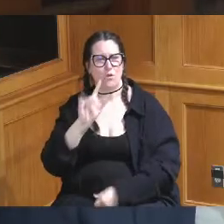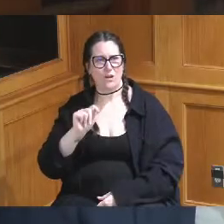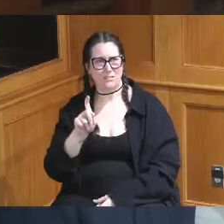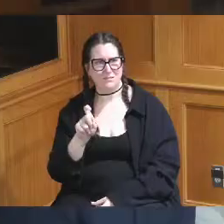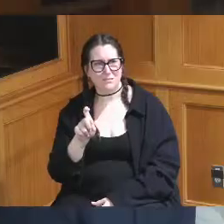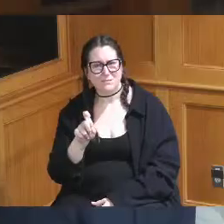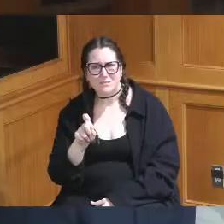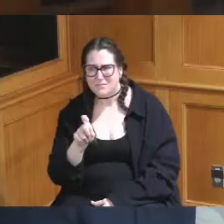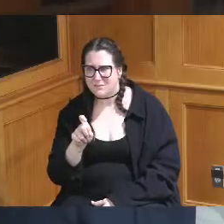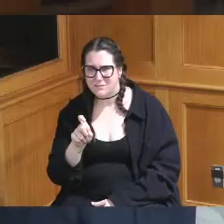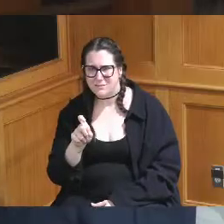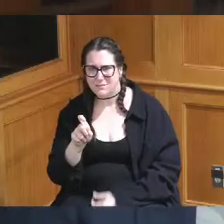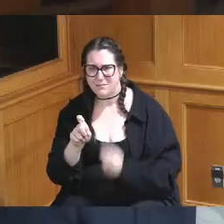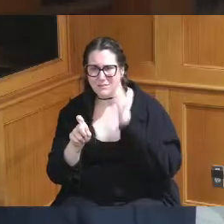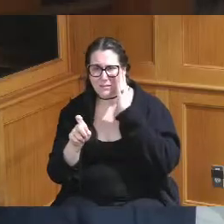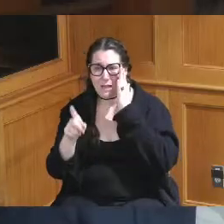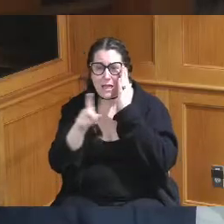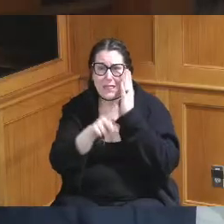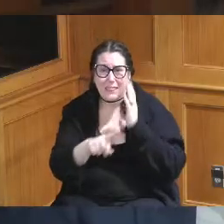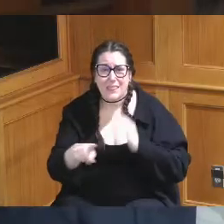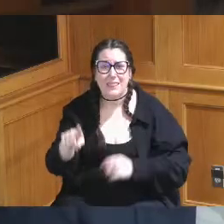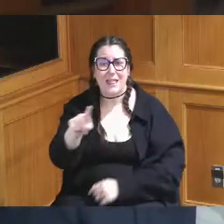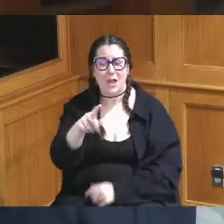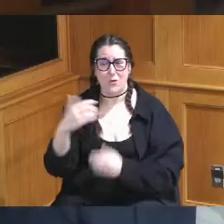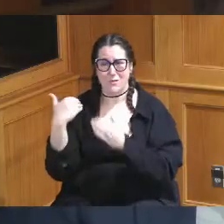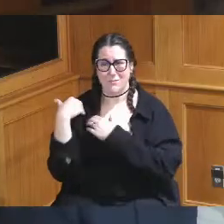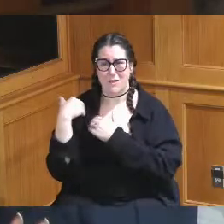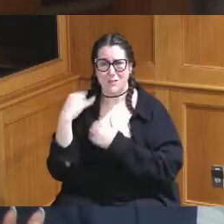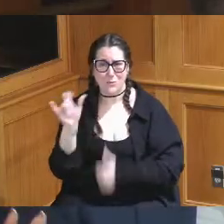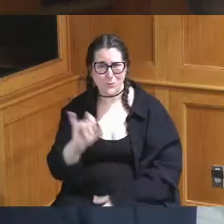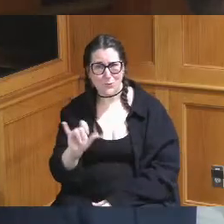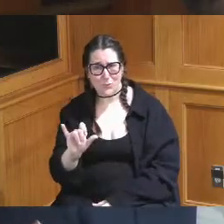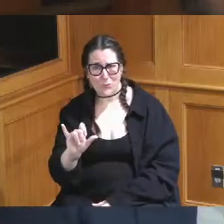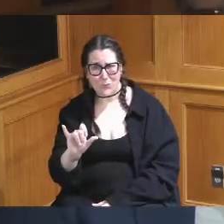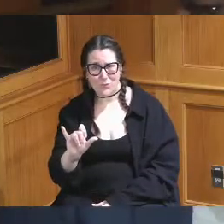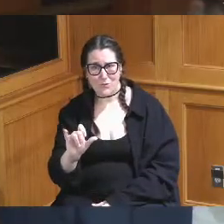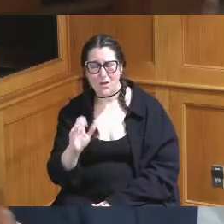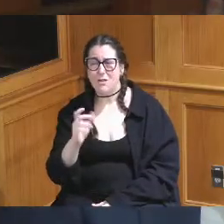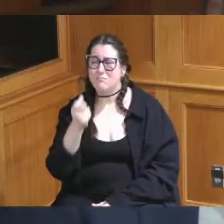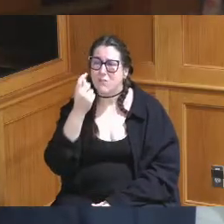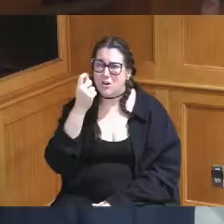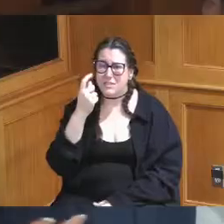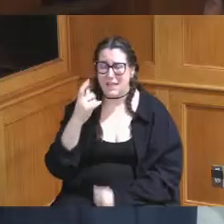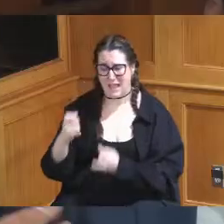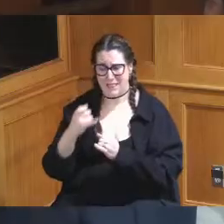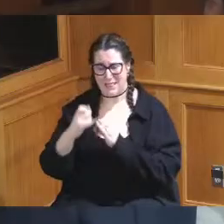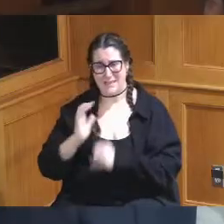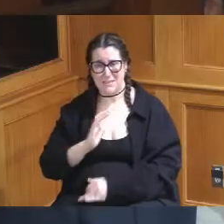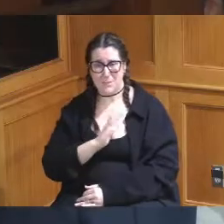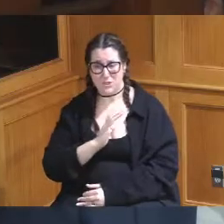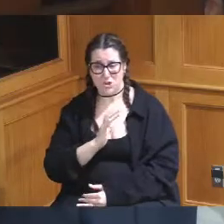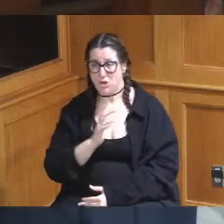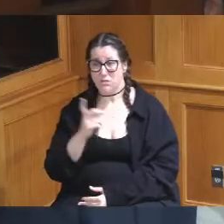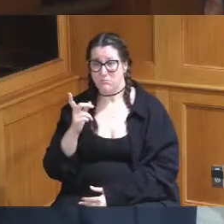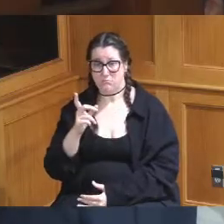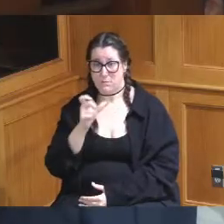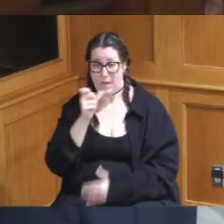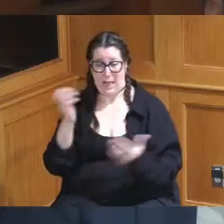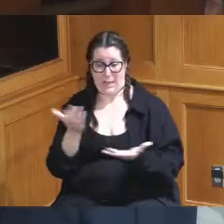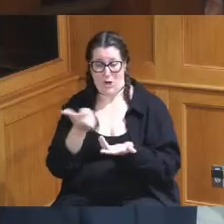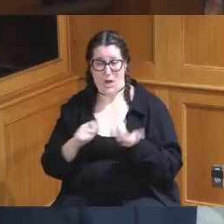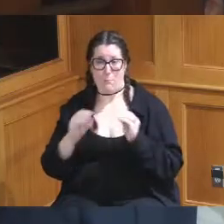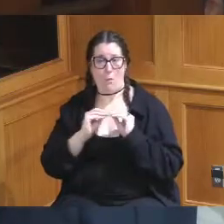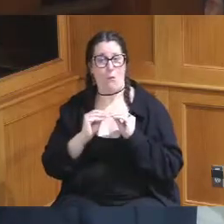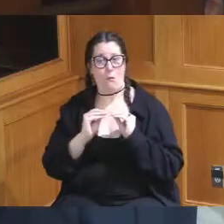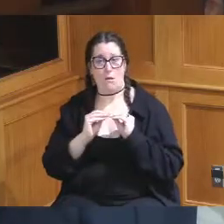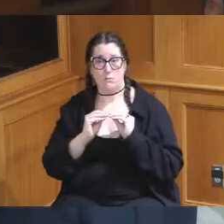County who will be on the hook to pay for this? As you know, the last commissioners that did this ain't here no more.